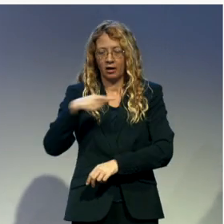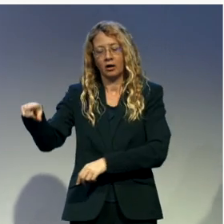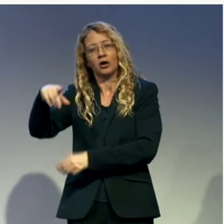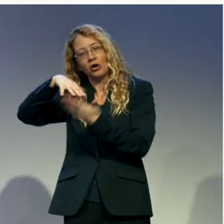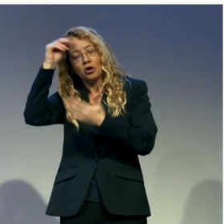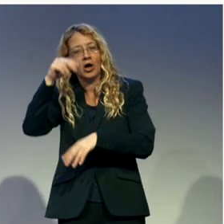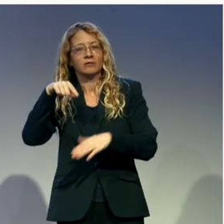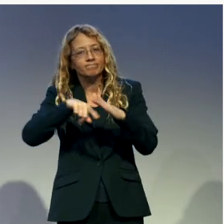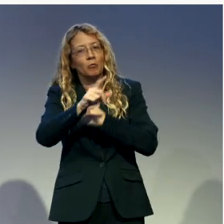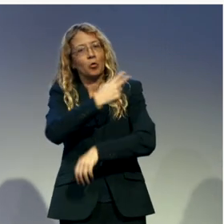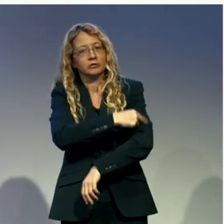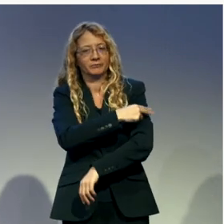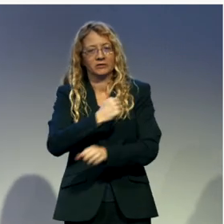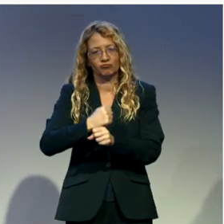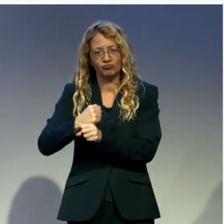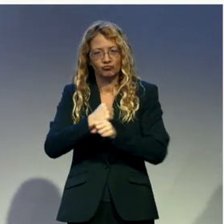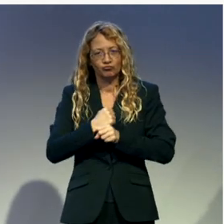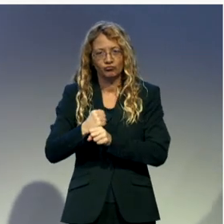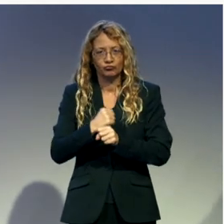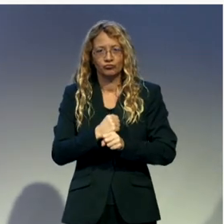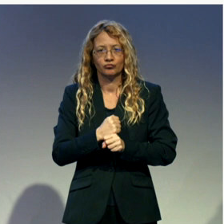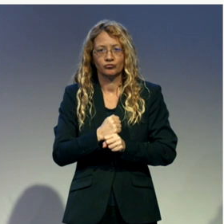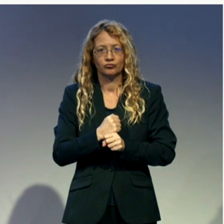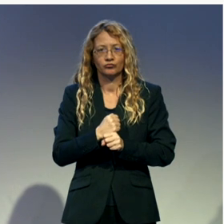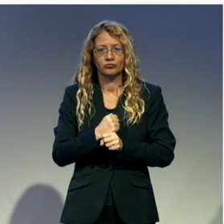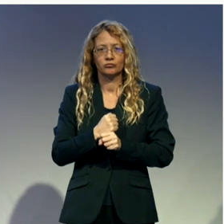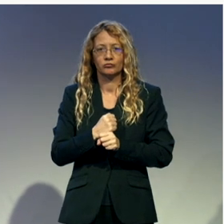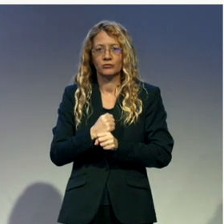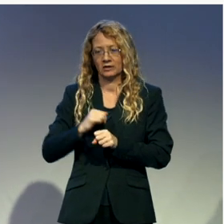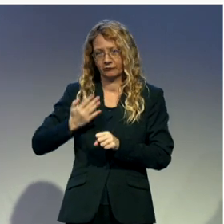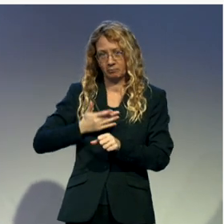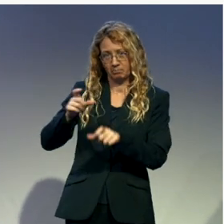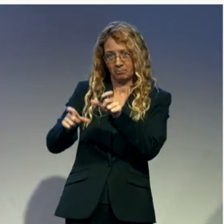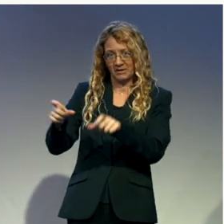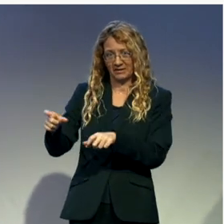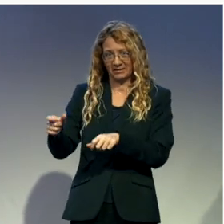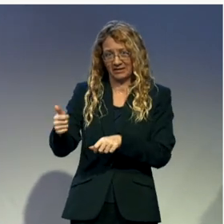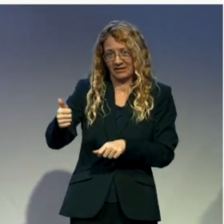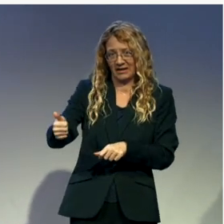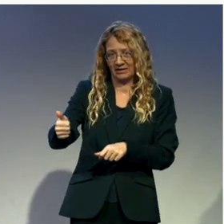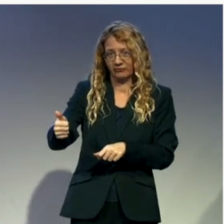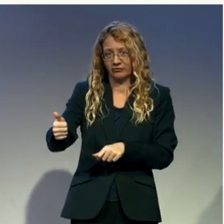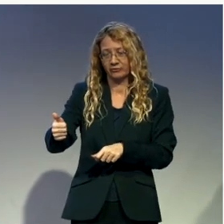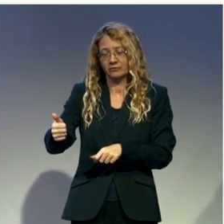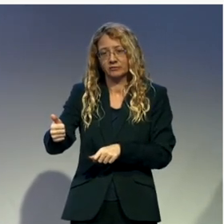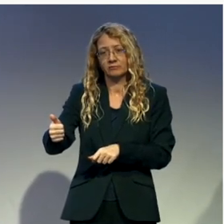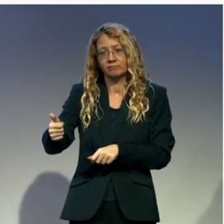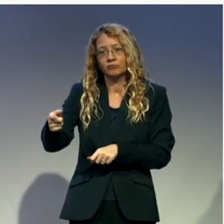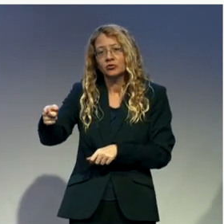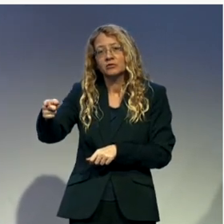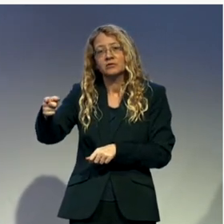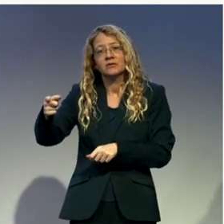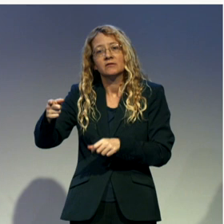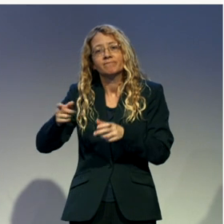science concepts. In India, surprisingly, or maybe in other countries also it happens, the blind people or blind children are